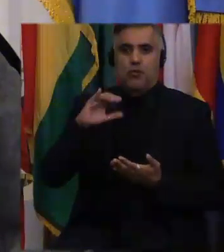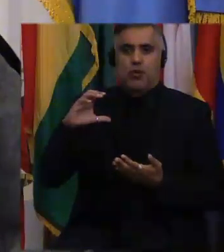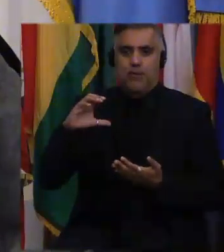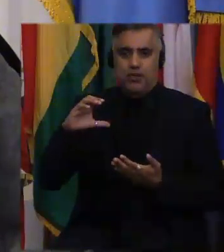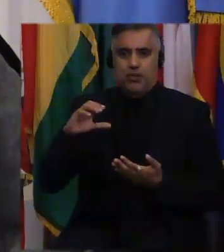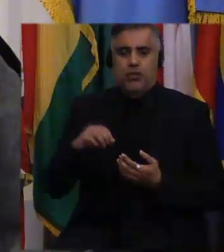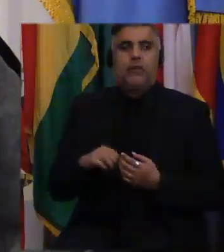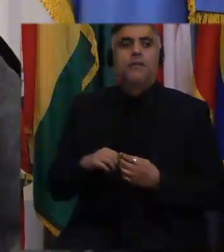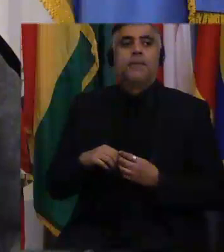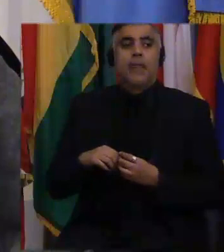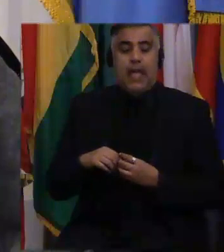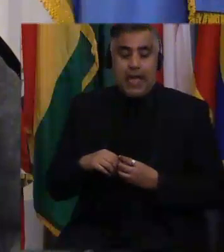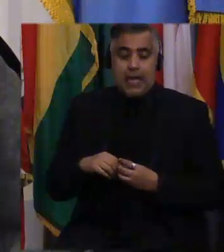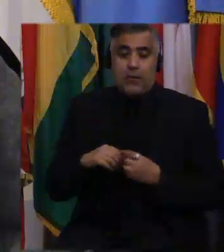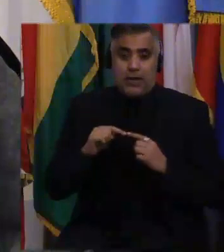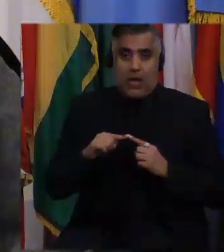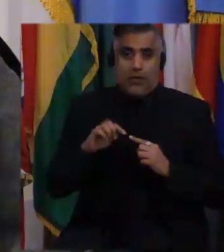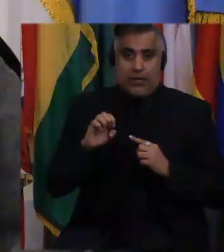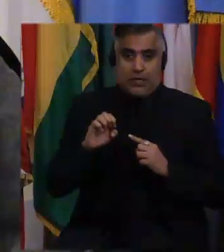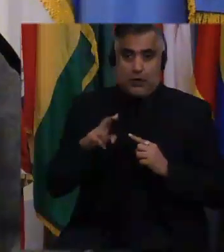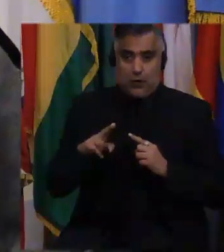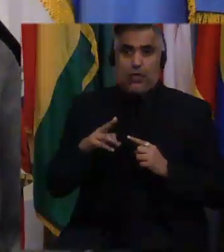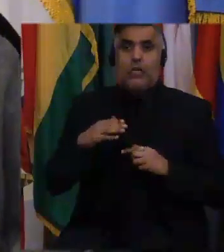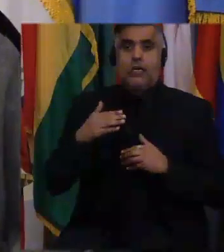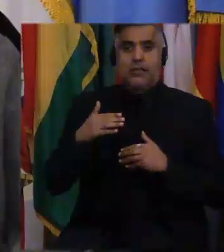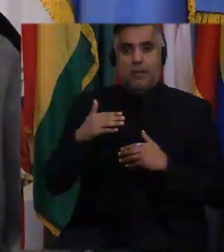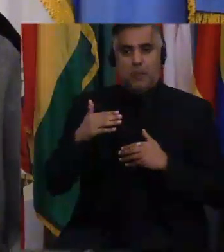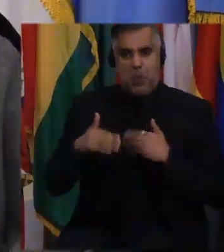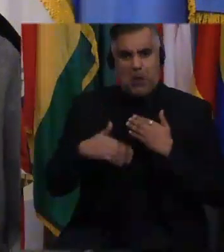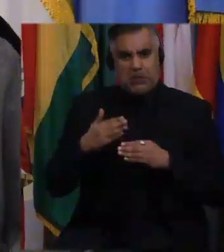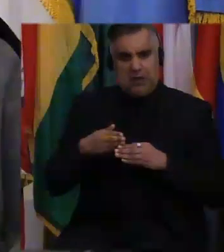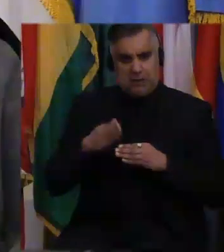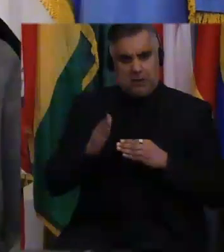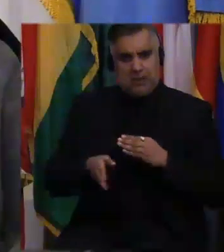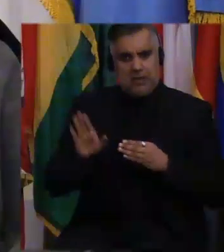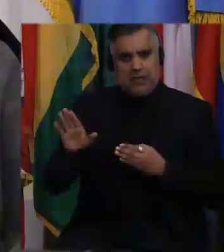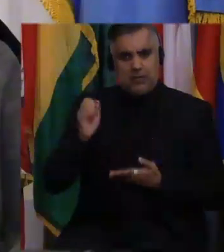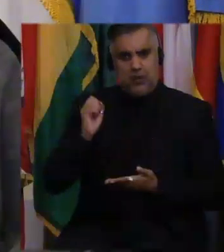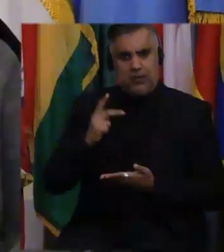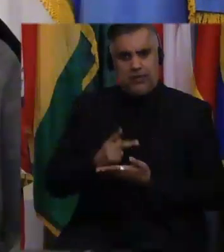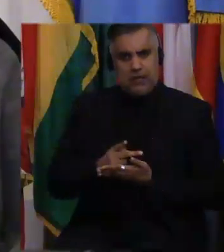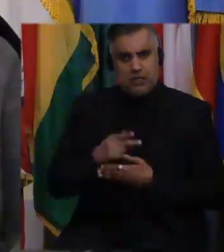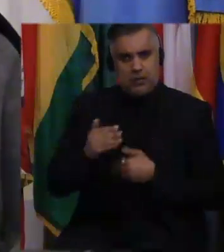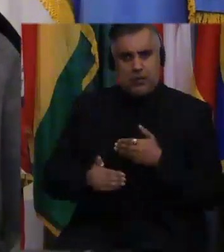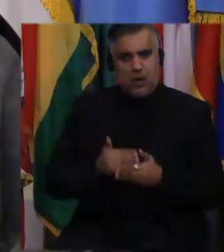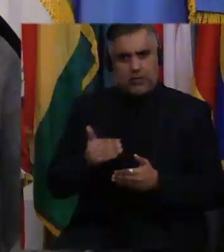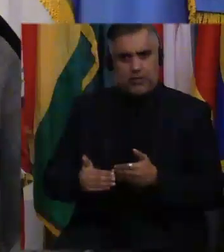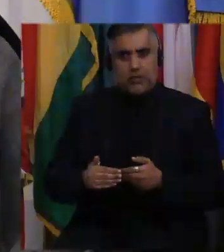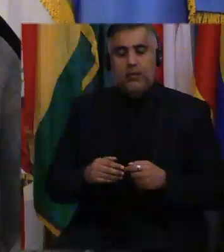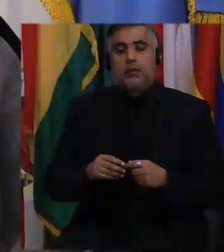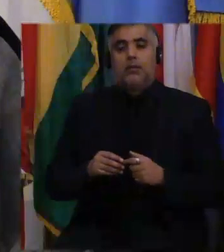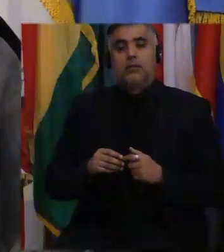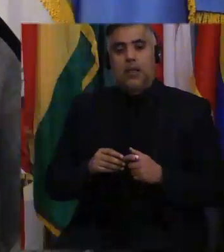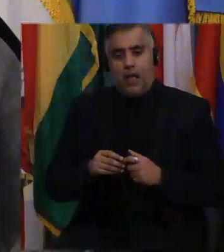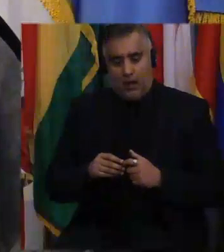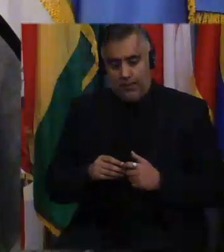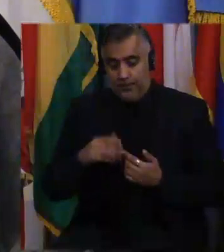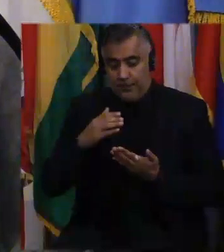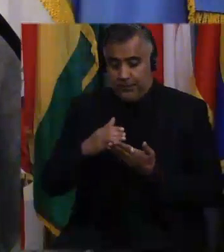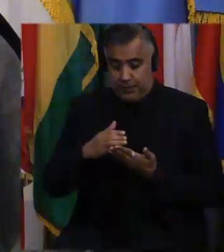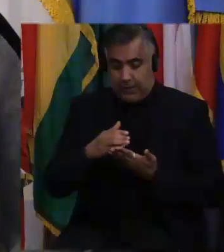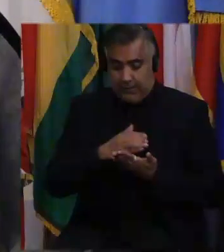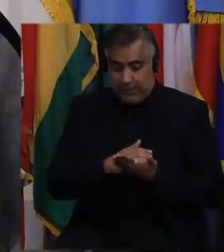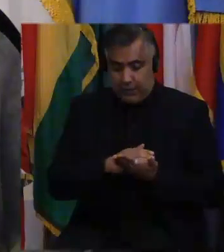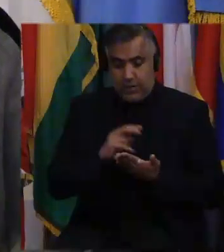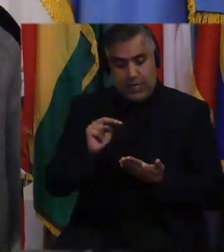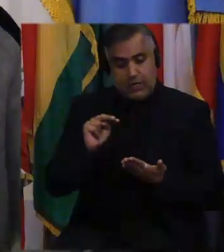Convention and is in the process of completing its ratification processes. Now, the convention